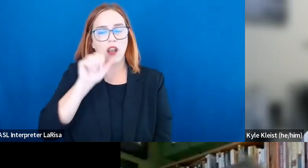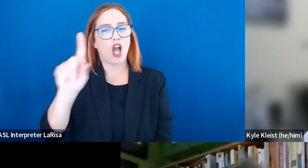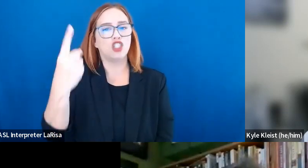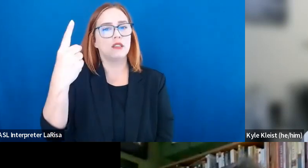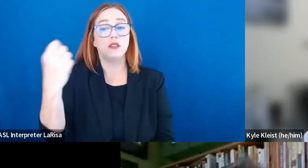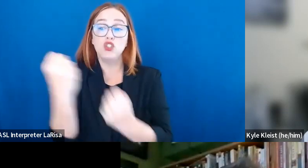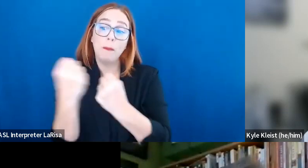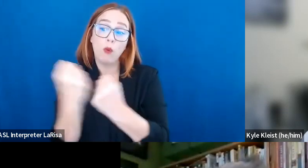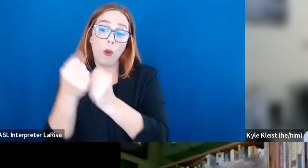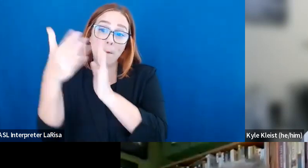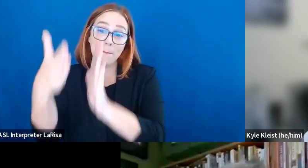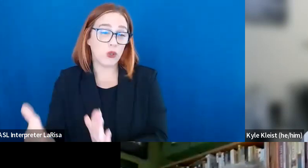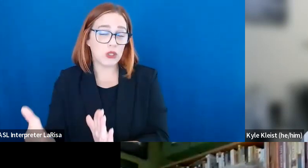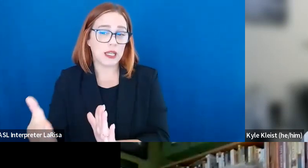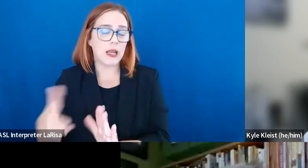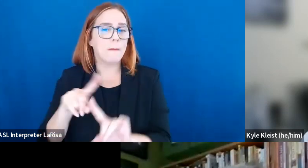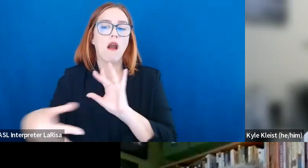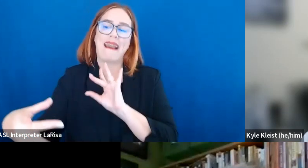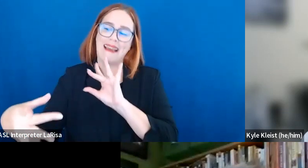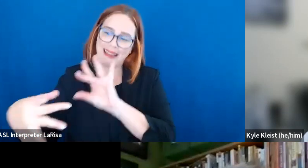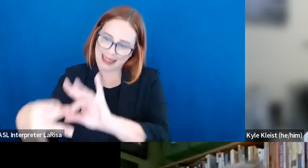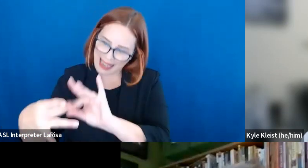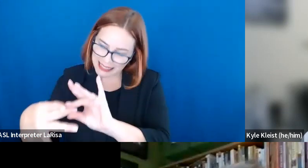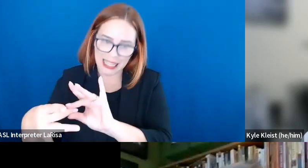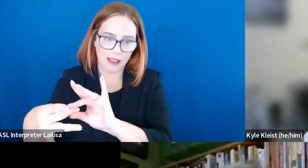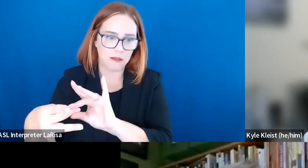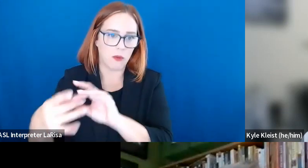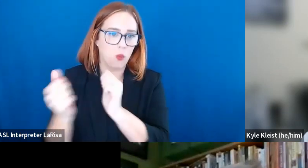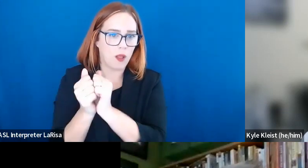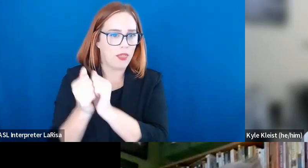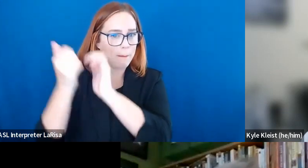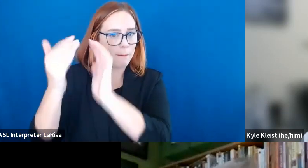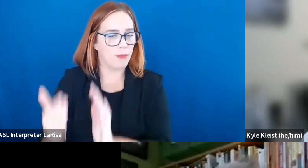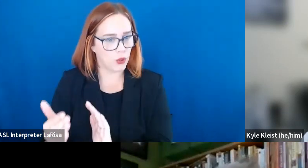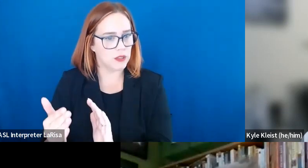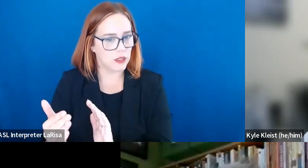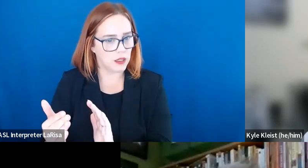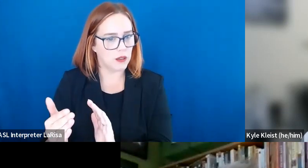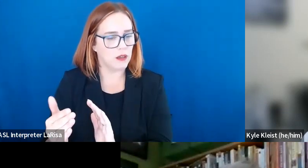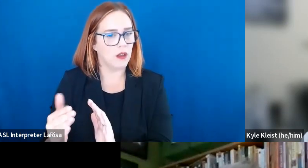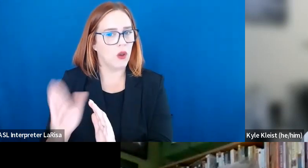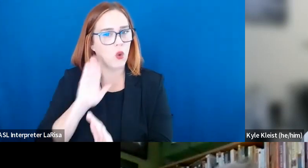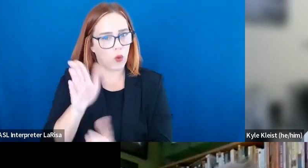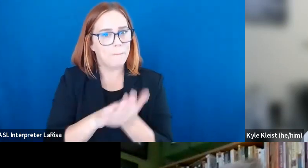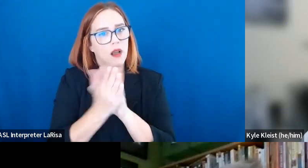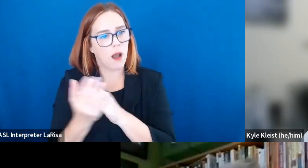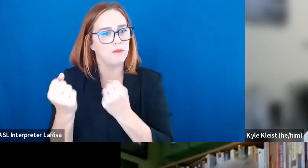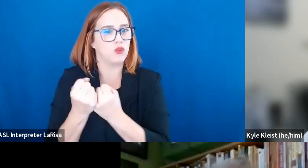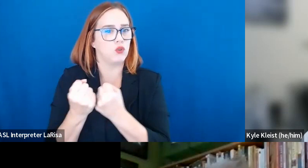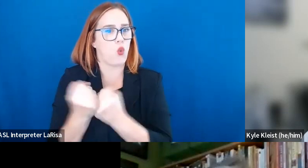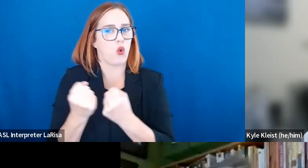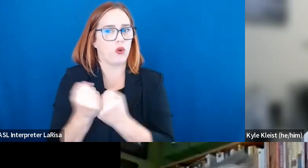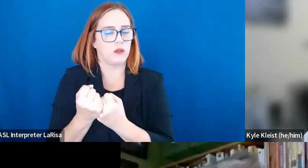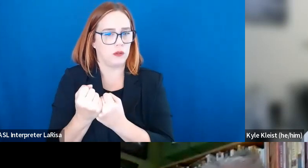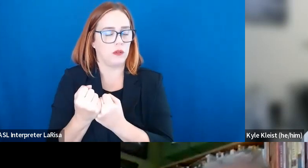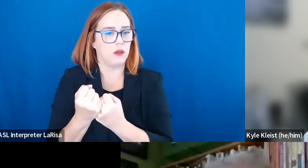but it's about connecting with someone in a way that can be supportive of the person who is wanting to do the